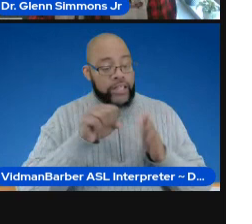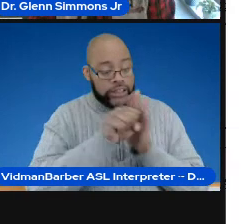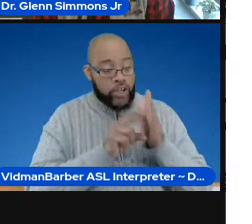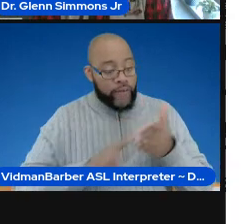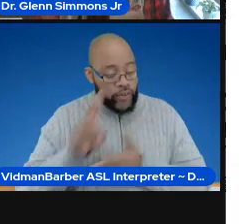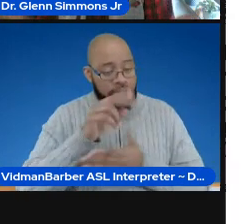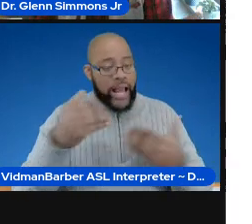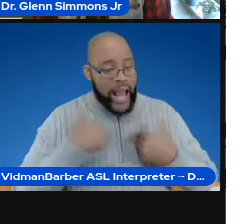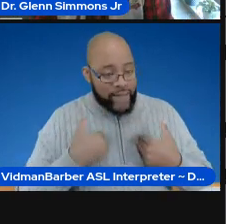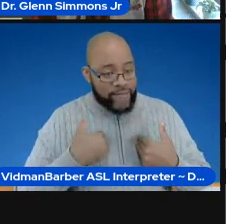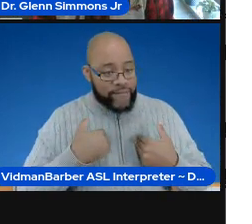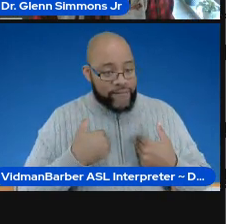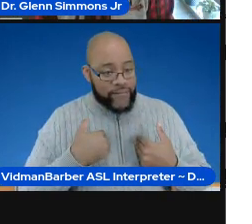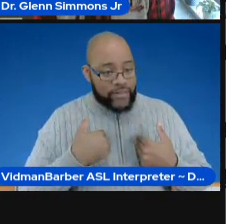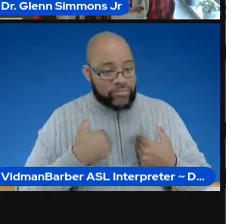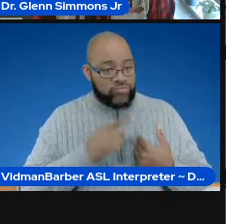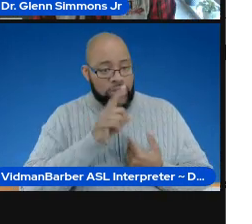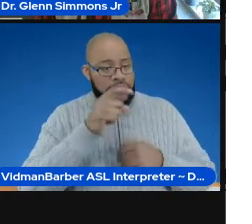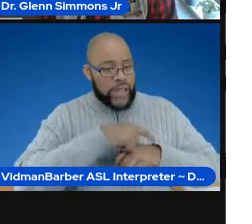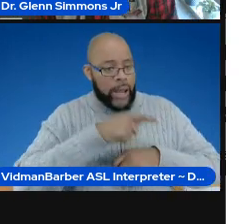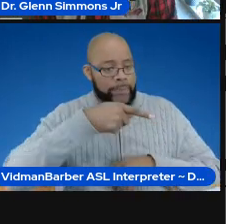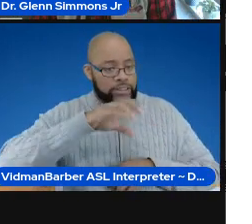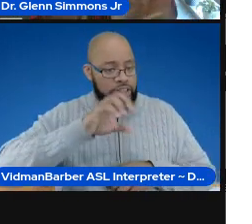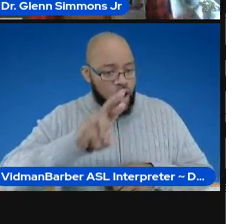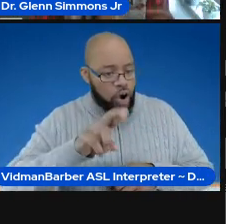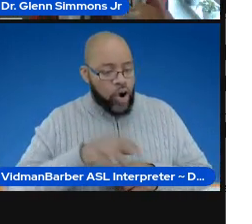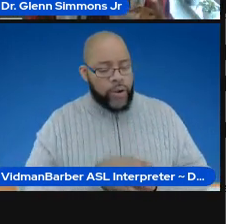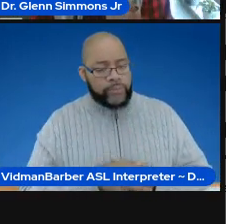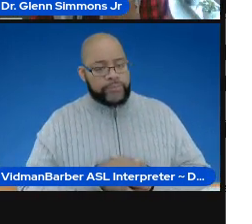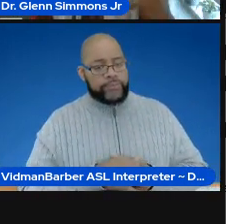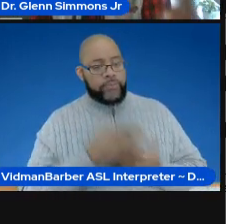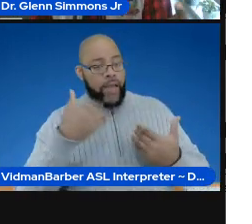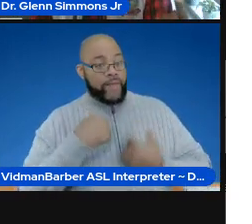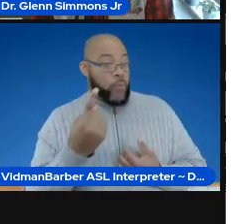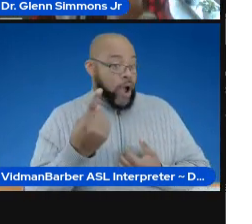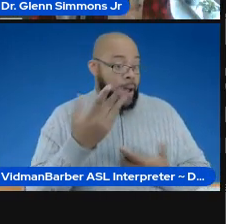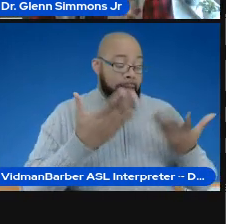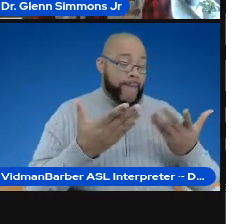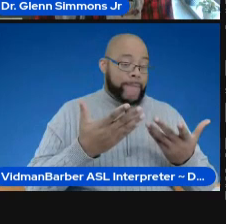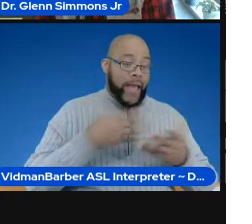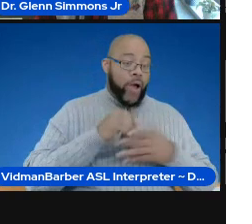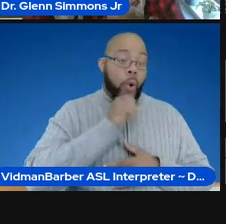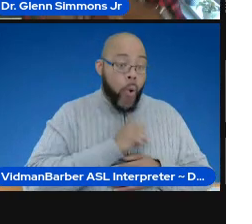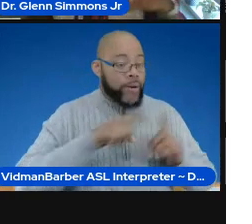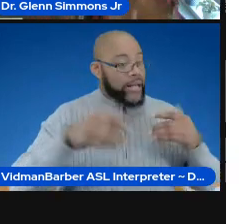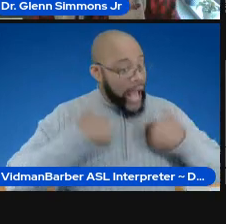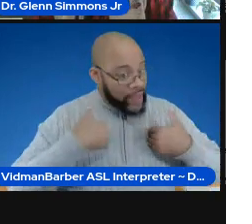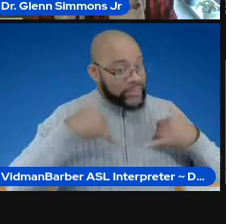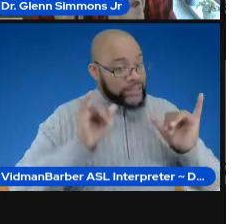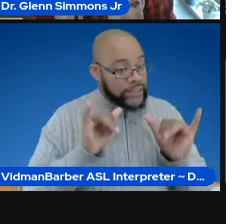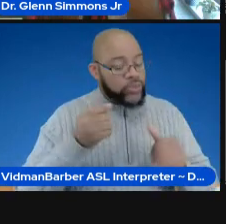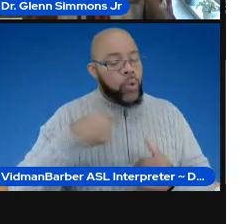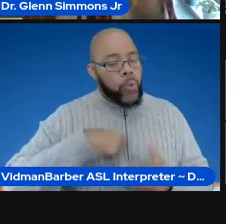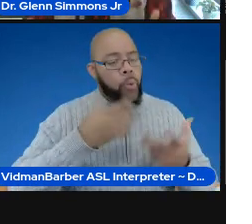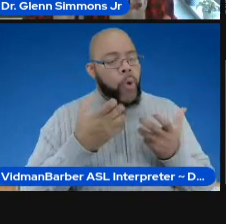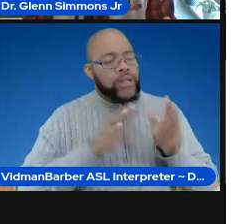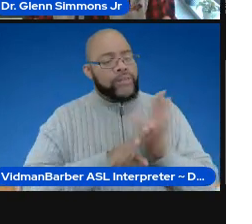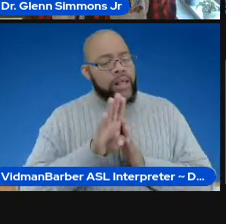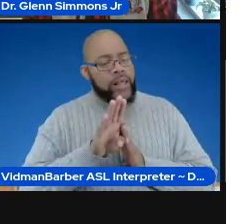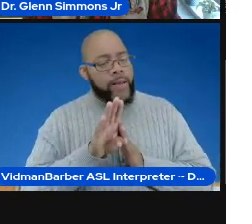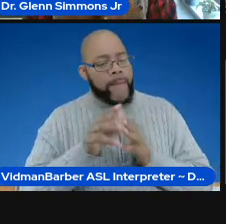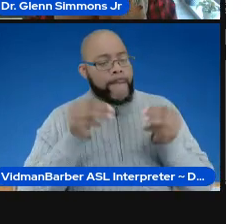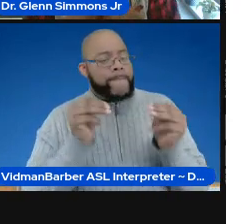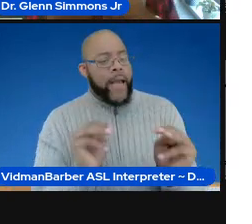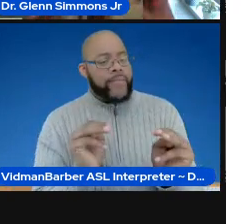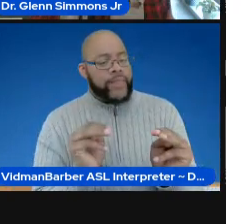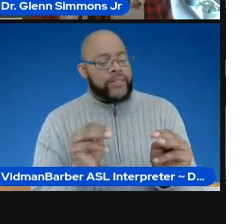universities, they would have, a real-time PCR. They may only have one. It may be out of date, but they would have it. And so we wanted to develop the method